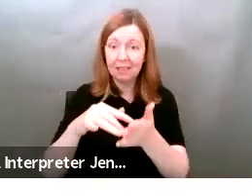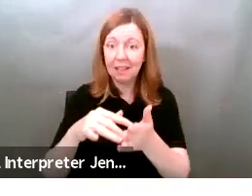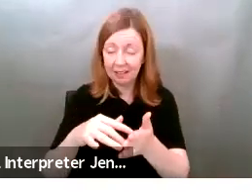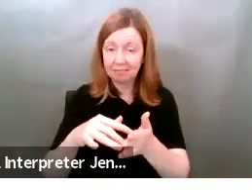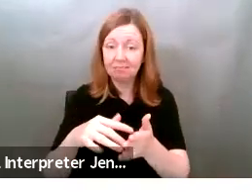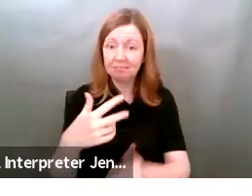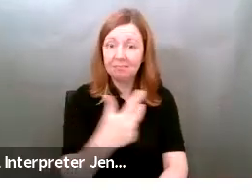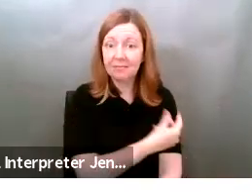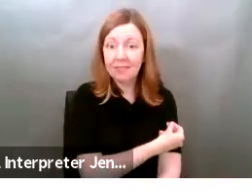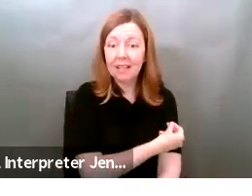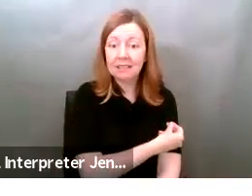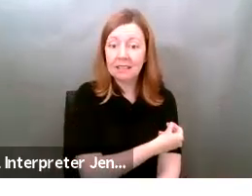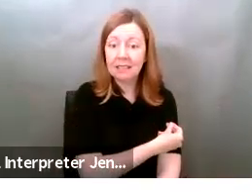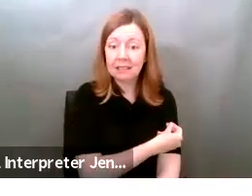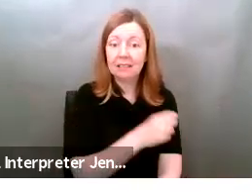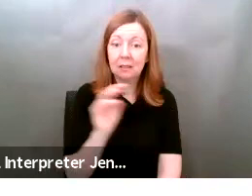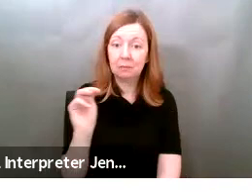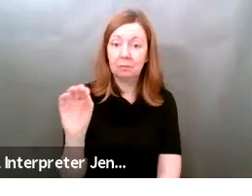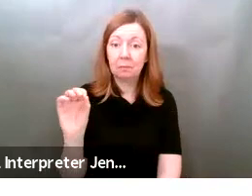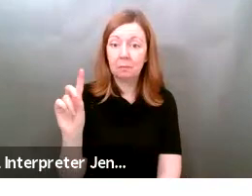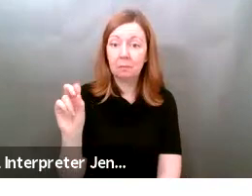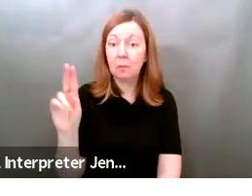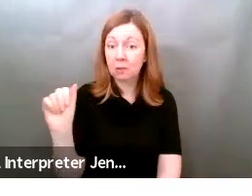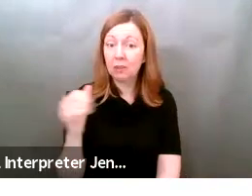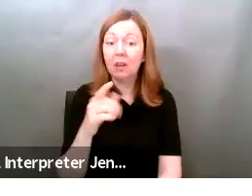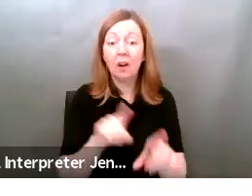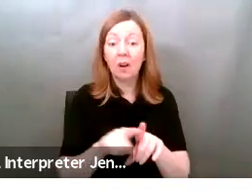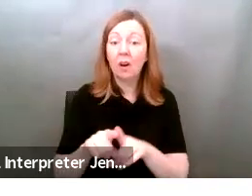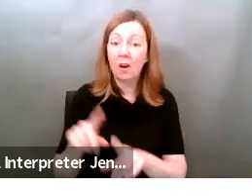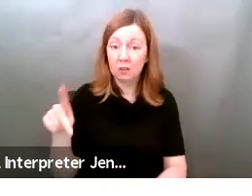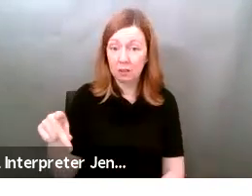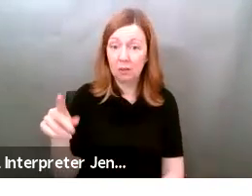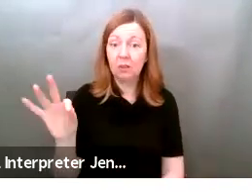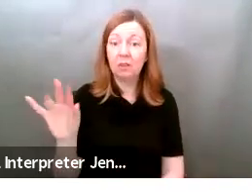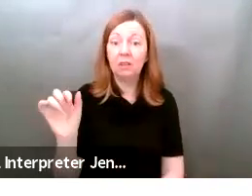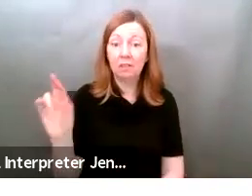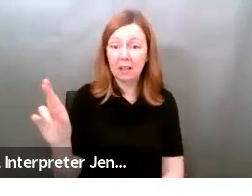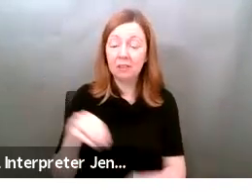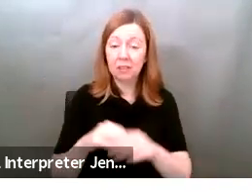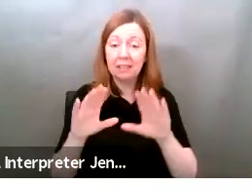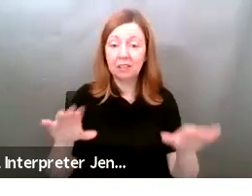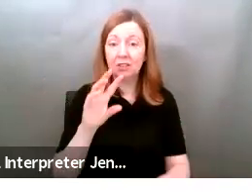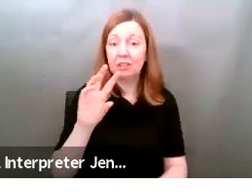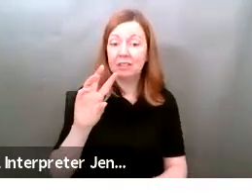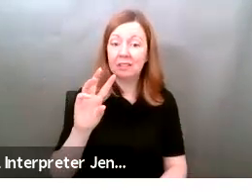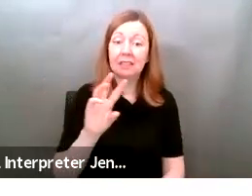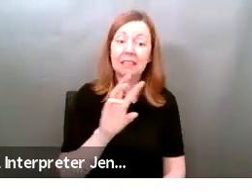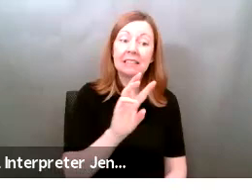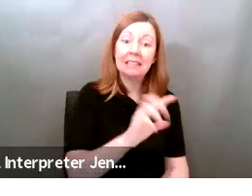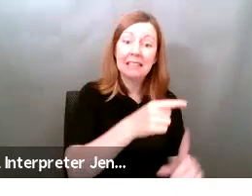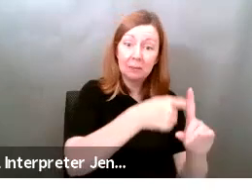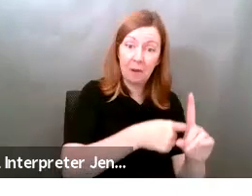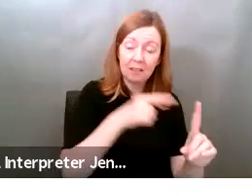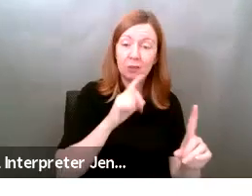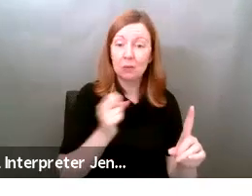vaccine, the Moderna vaccine, and I believe also the Pfizer vaccine in children 6 months to 12